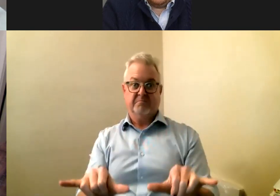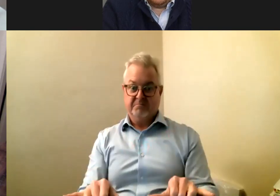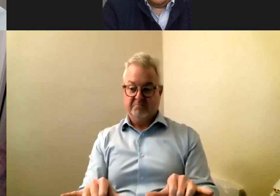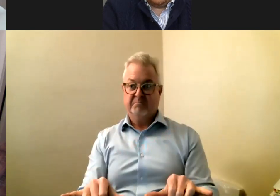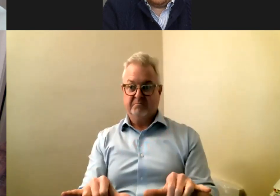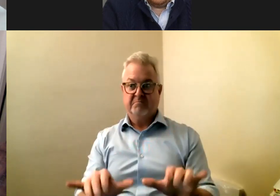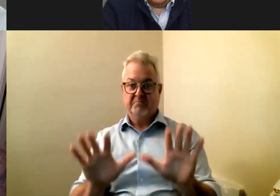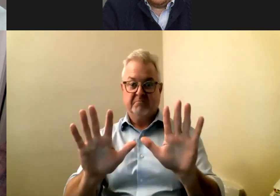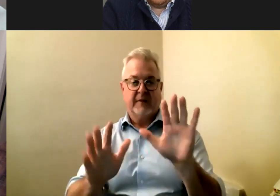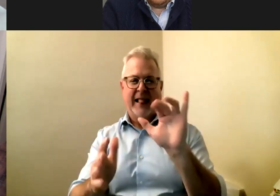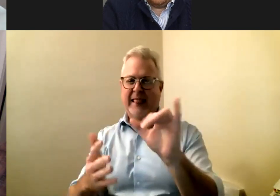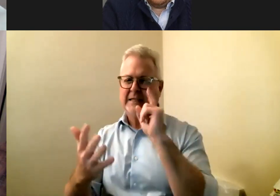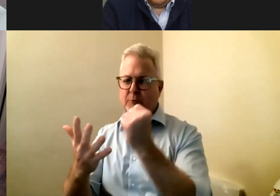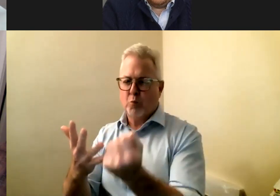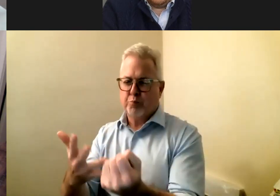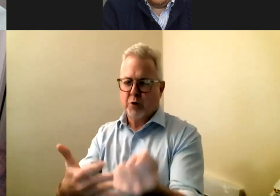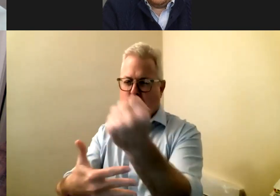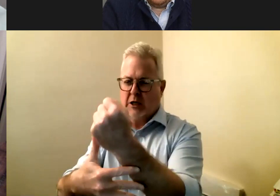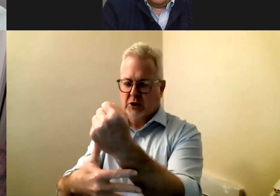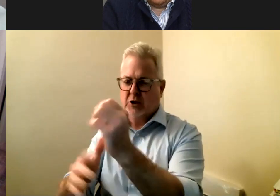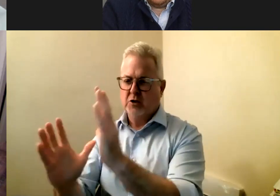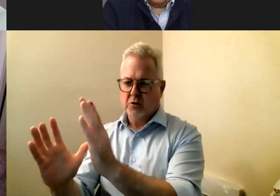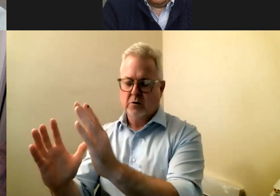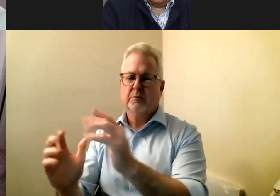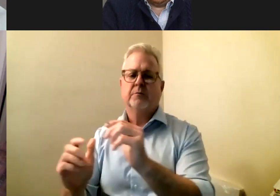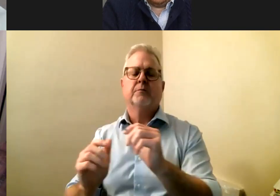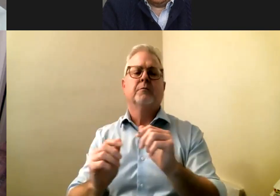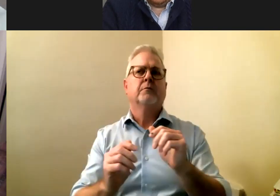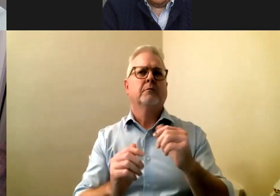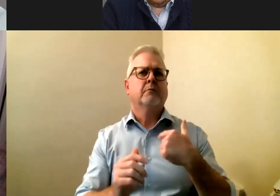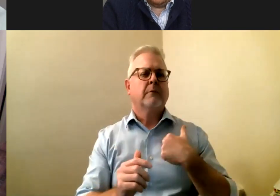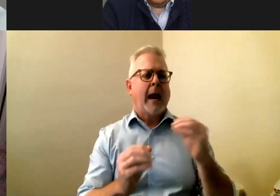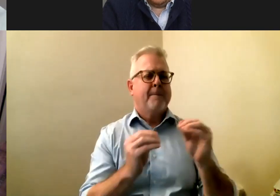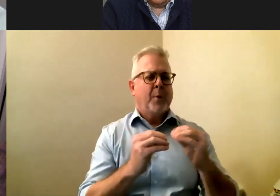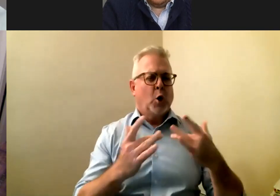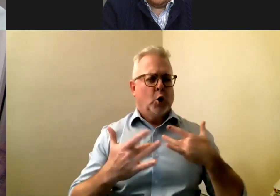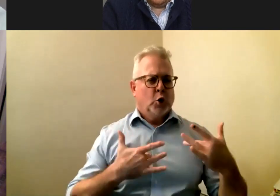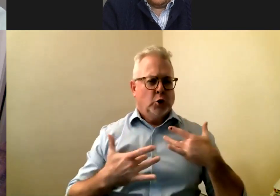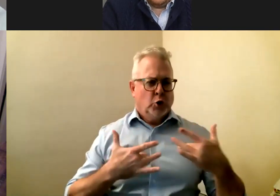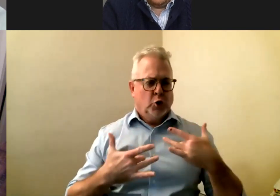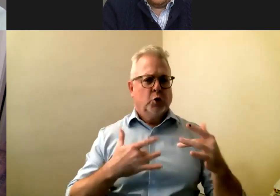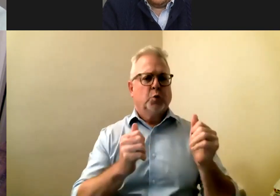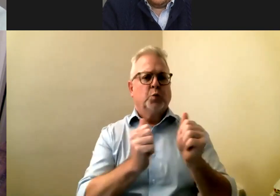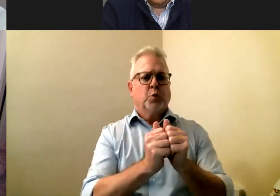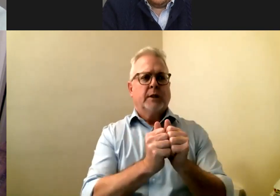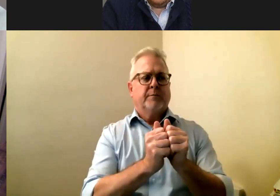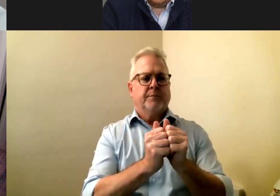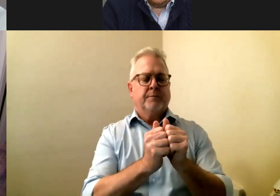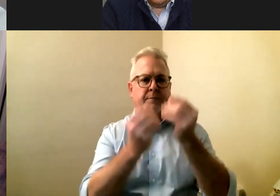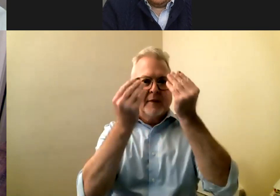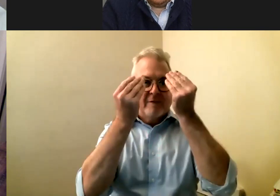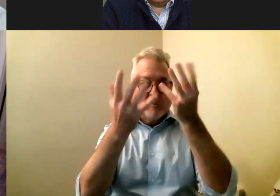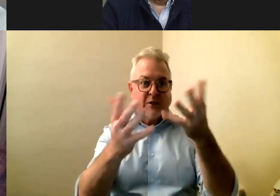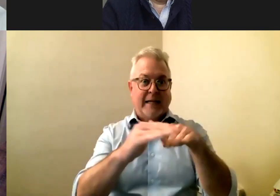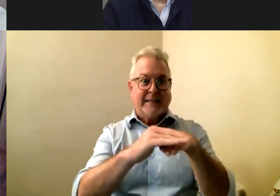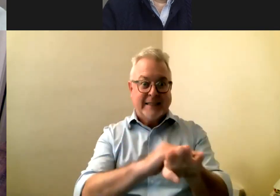and the Rhode Island policies are pretty much in line with each other in terms of priority groups. I am more